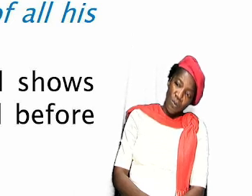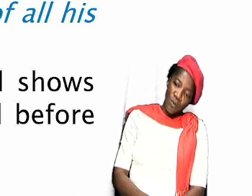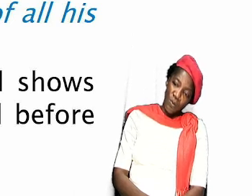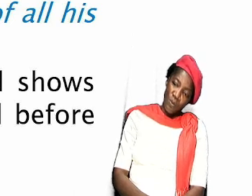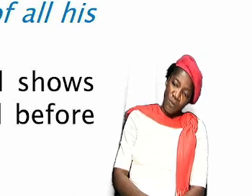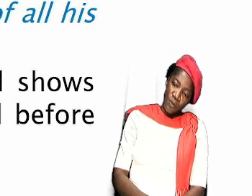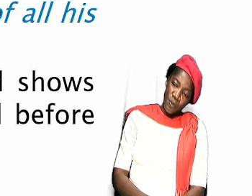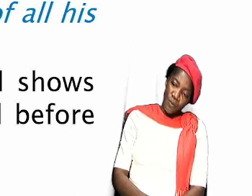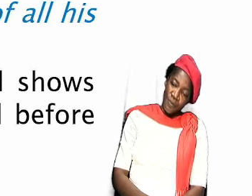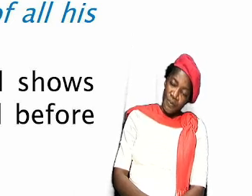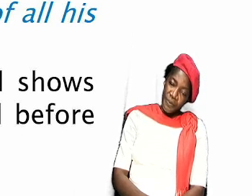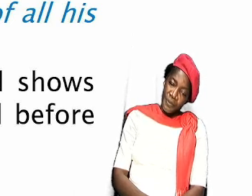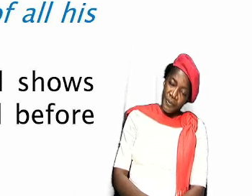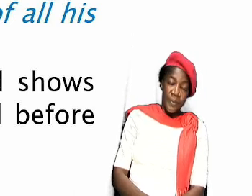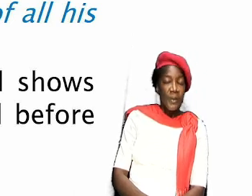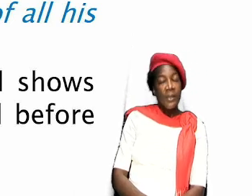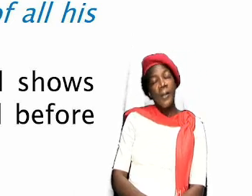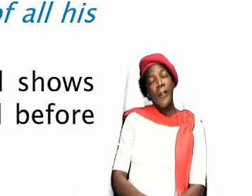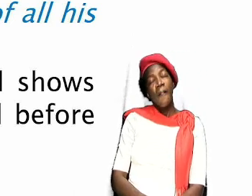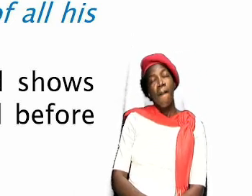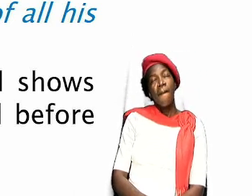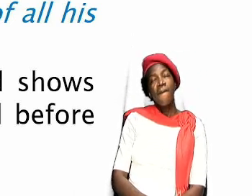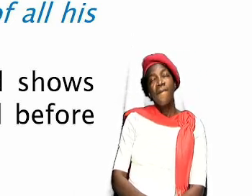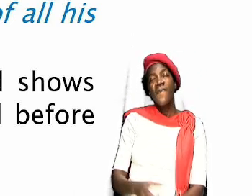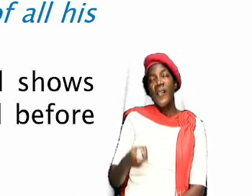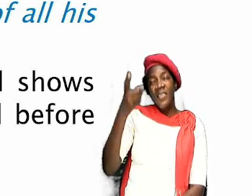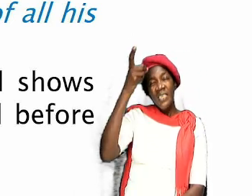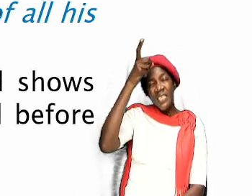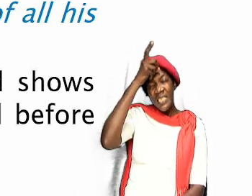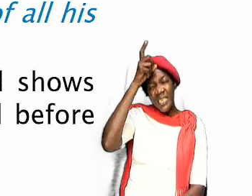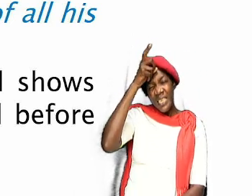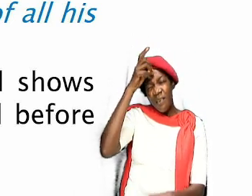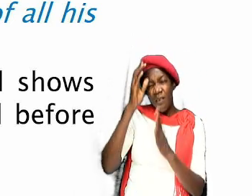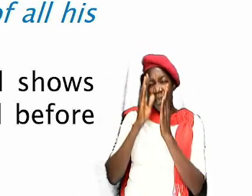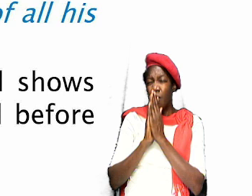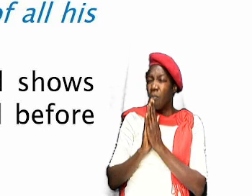But David was a man of prayer. He inquired of the Lord.